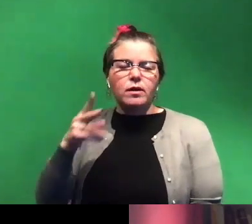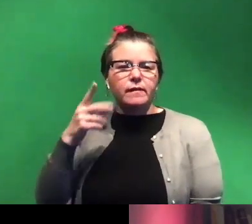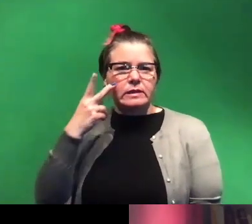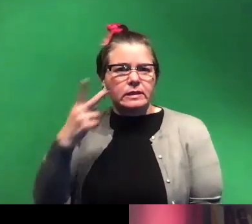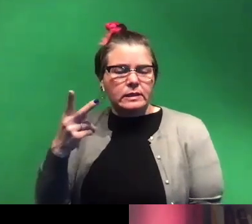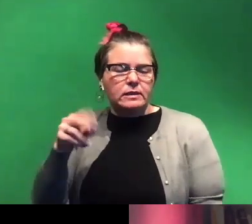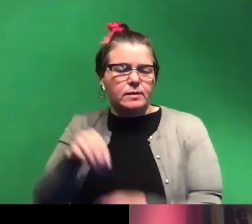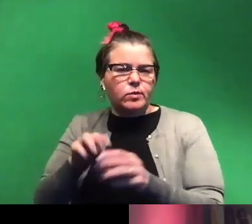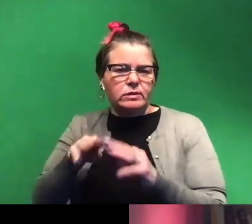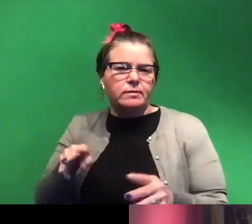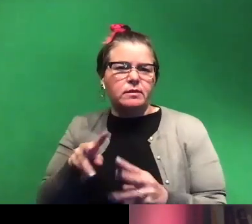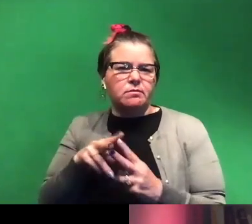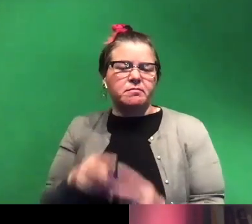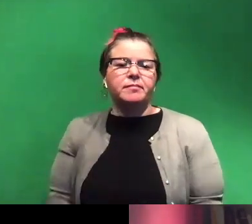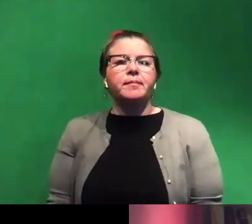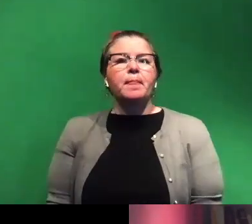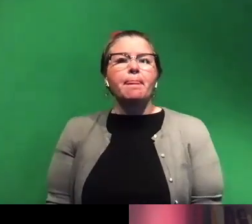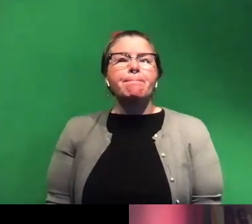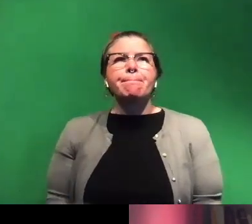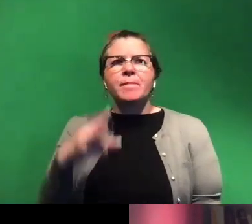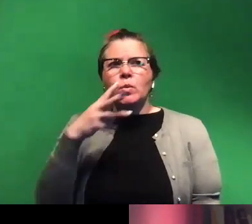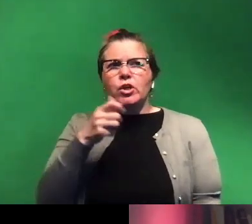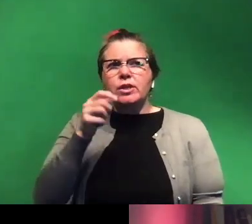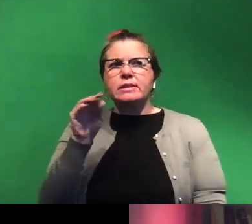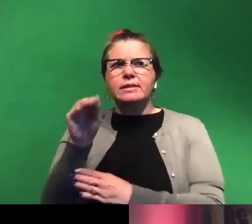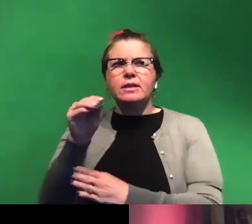museum. Geez, the weirdest dinosaur. So